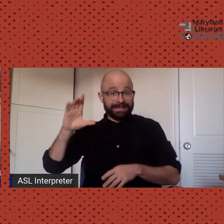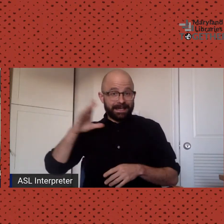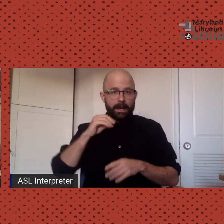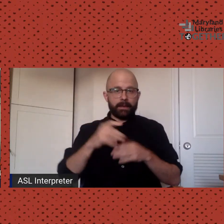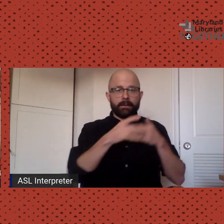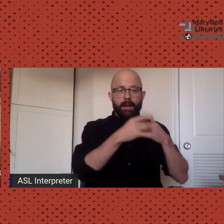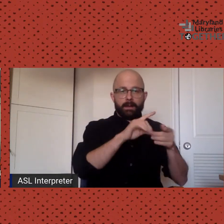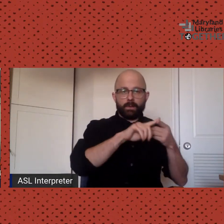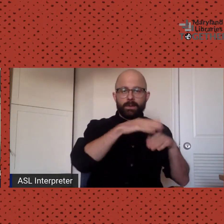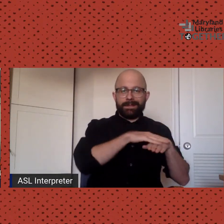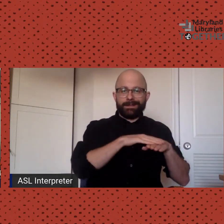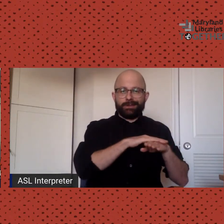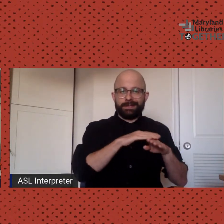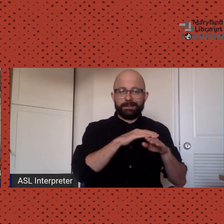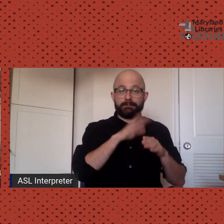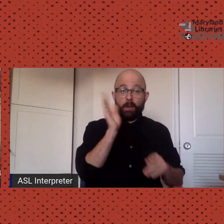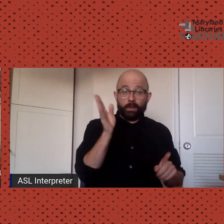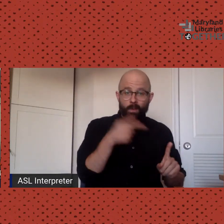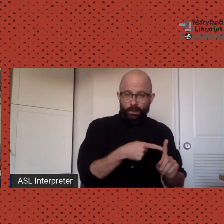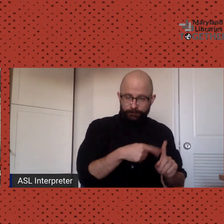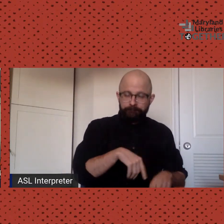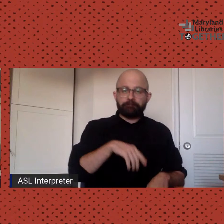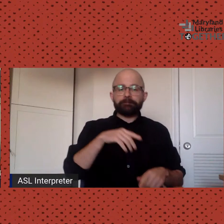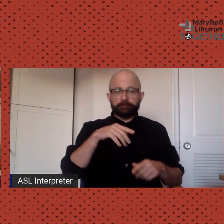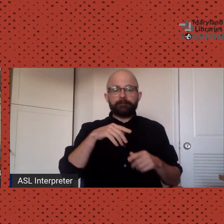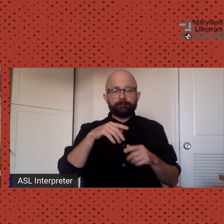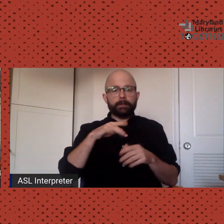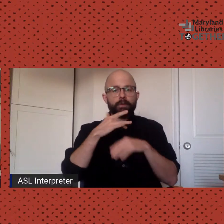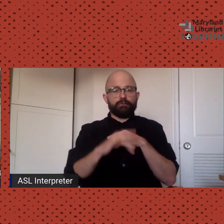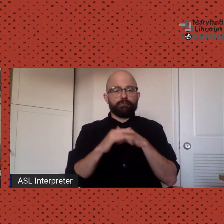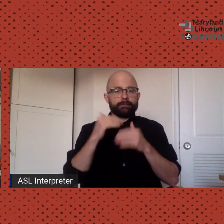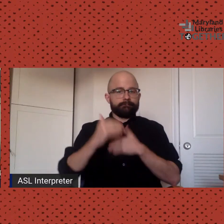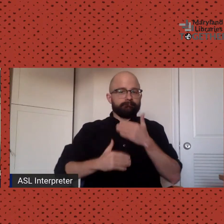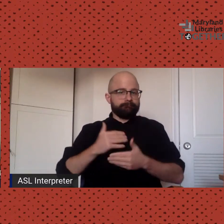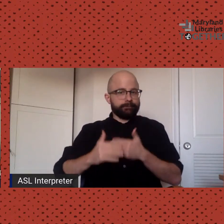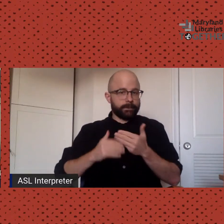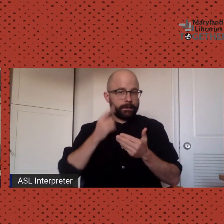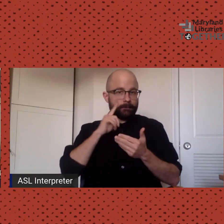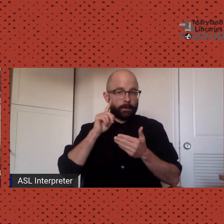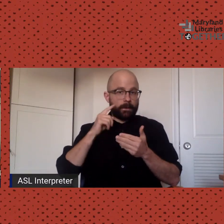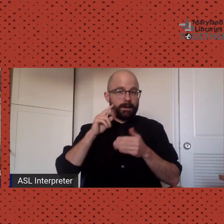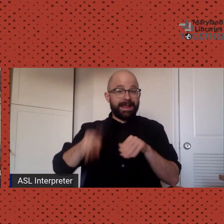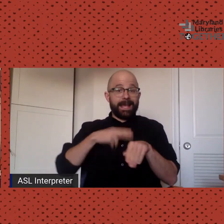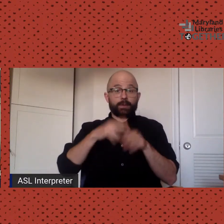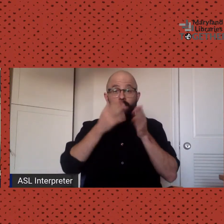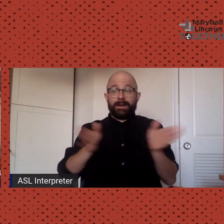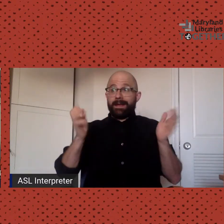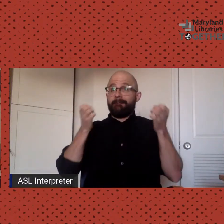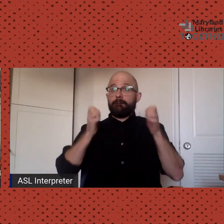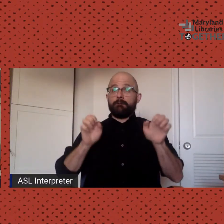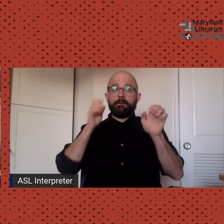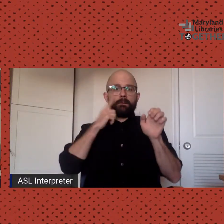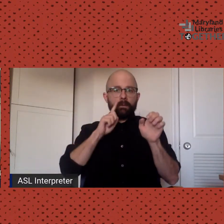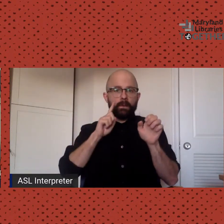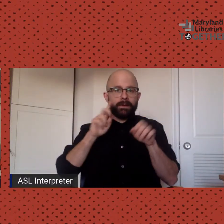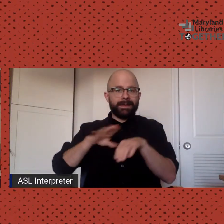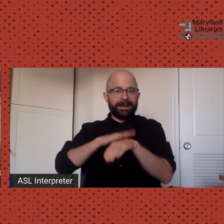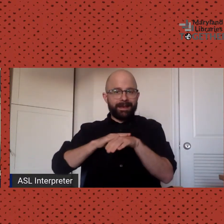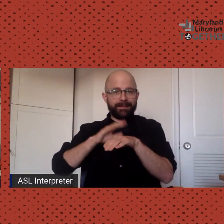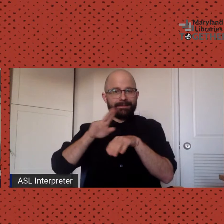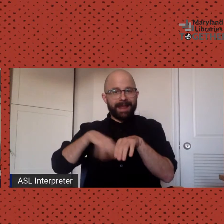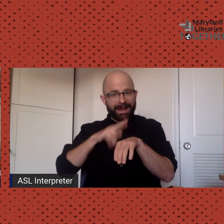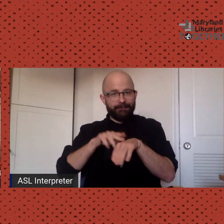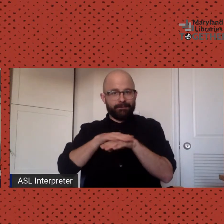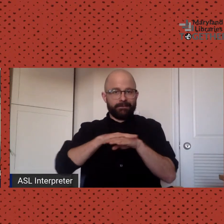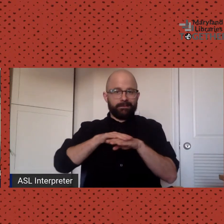Guide to Indigenous Baltimore, which were early stages of a nationwide effort to make Native and Indigenous heritage much